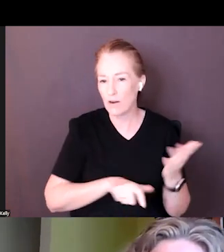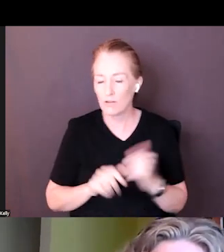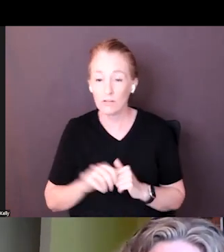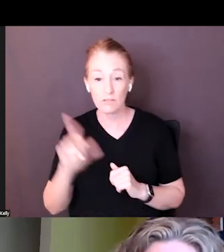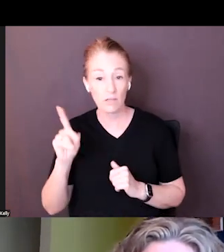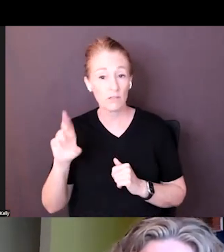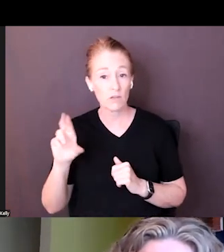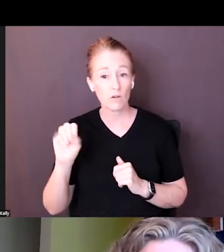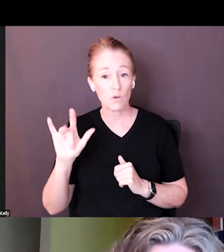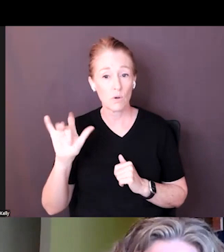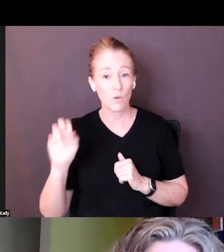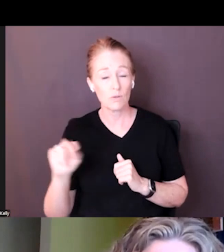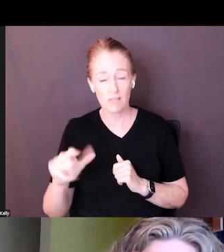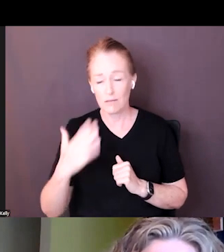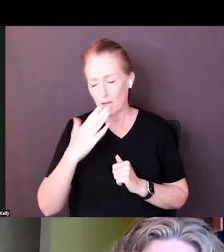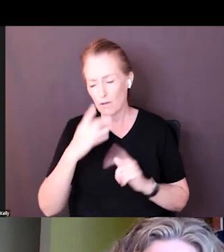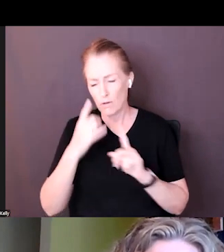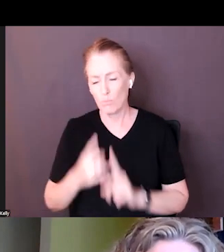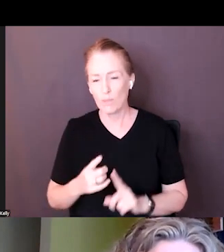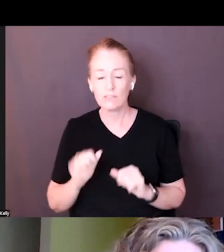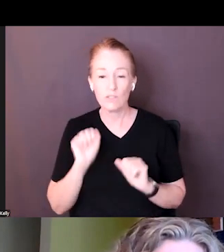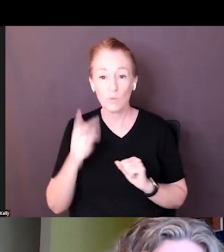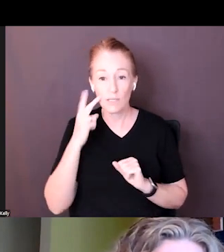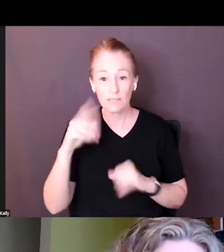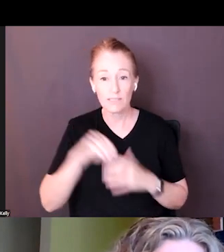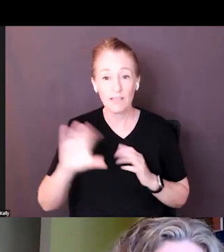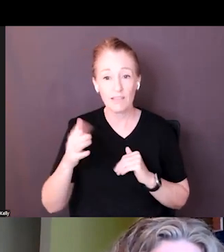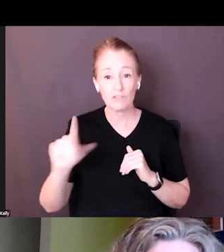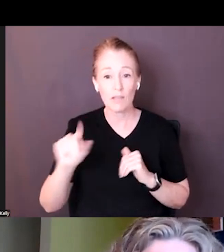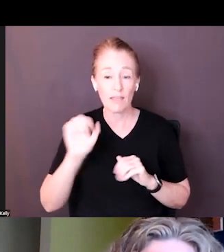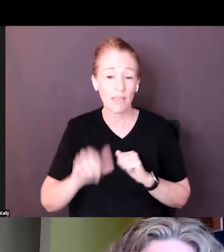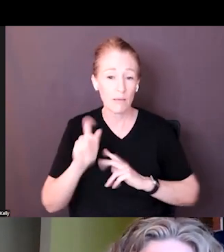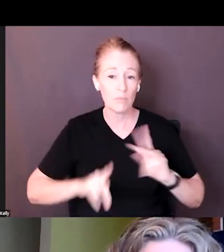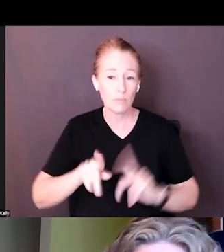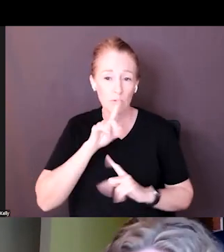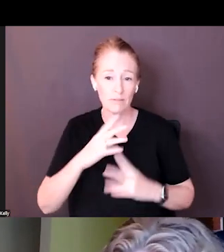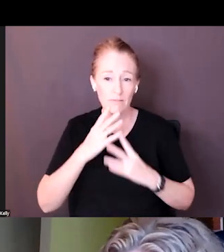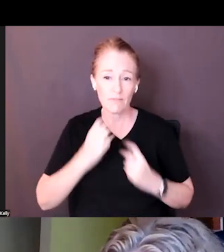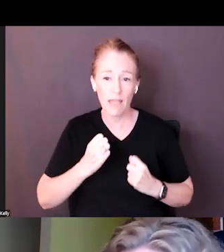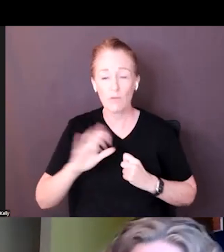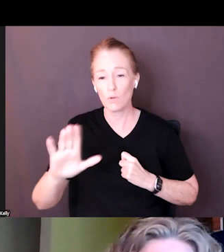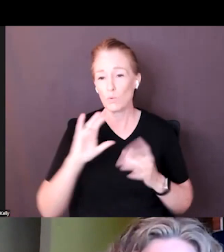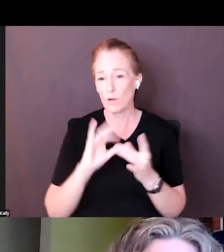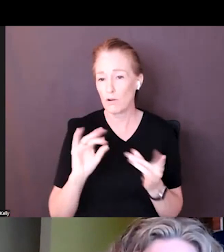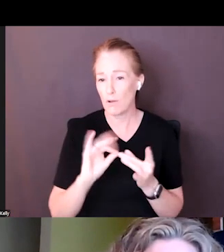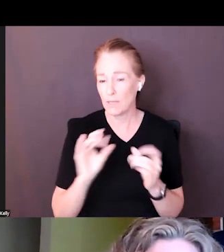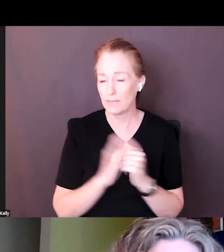that you can see that in the chat, that people really valued what you shared. Thank you. And next slide.